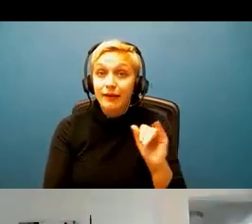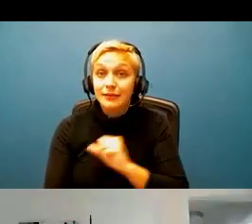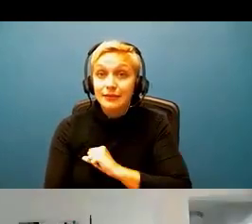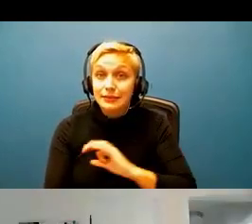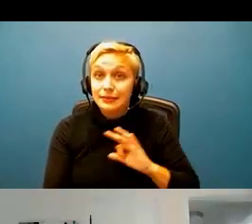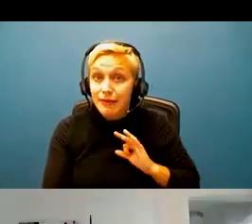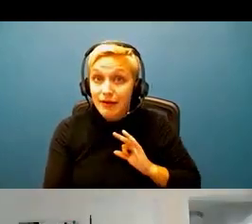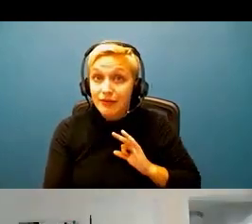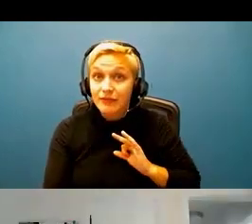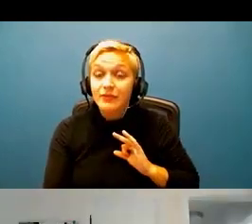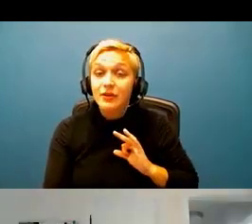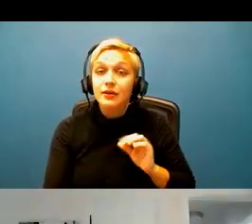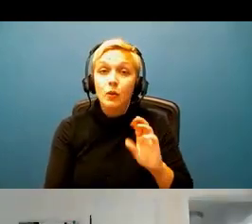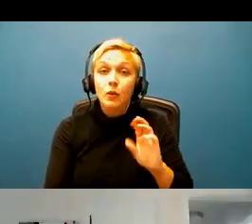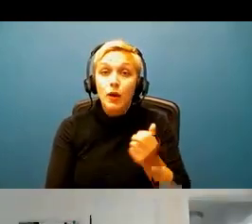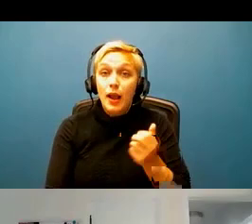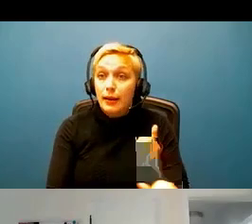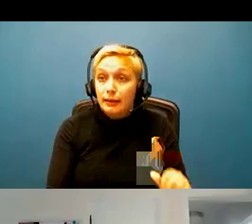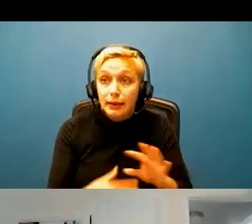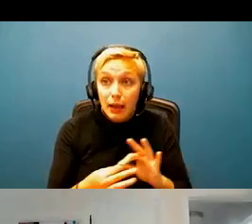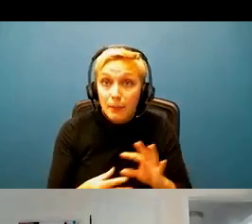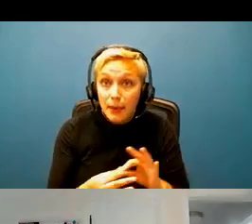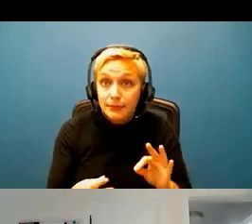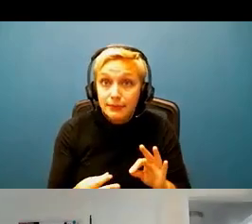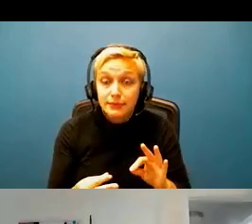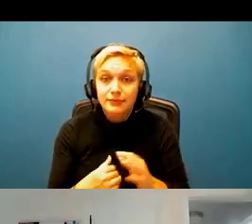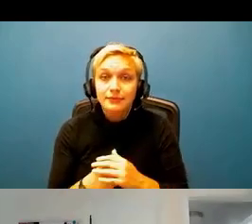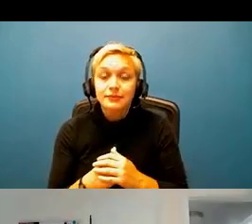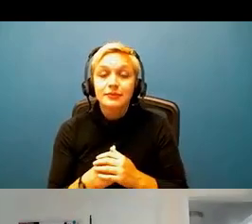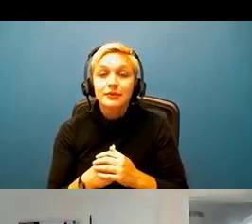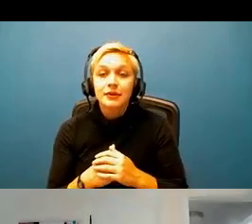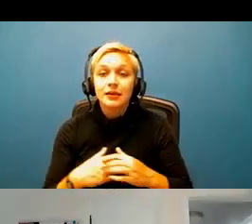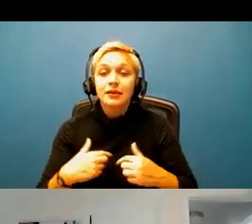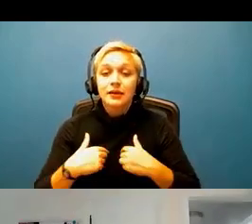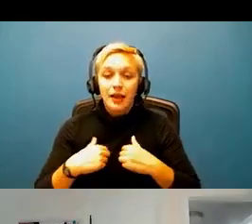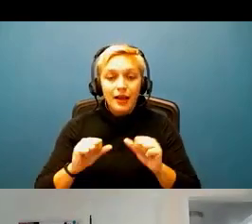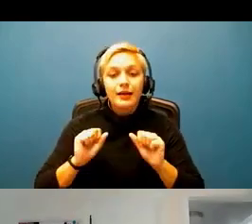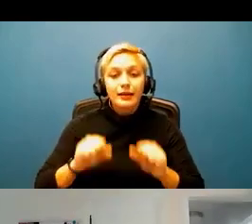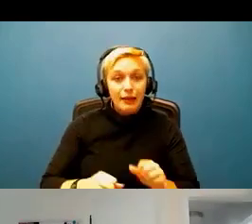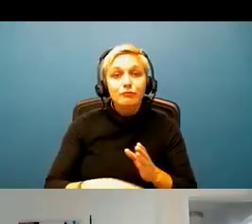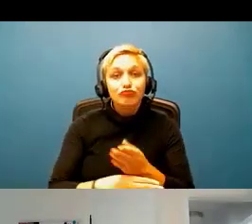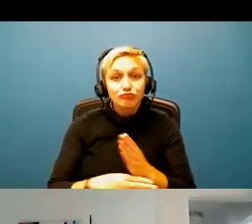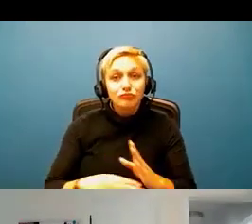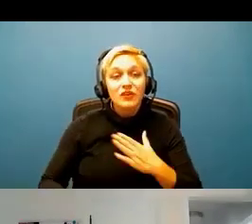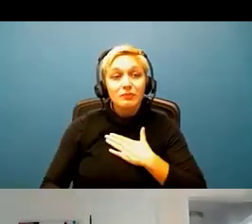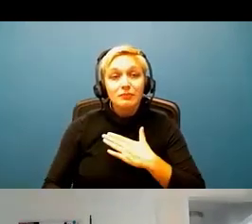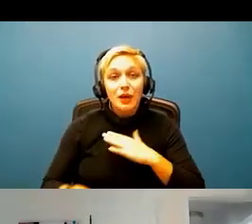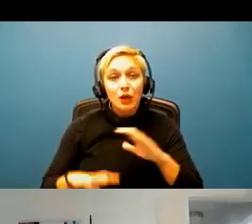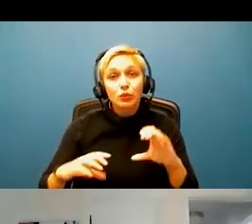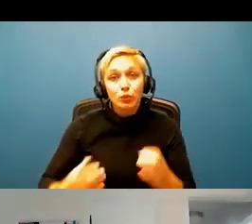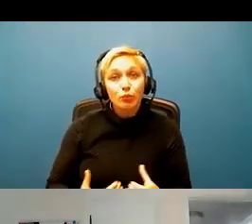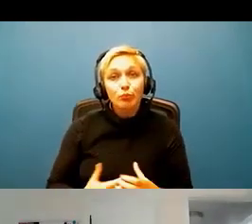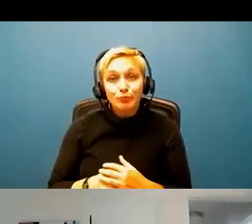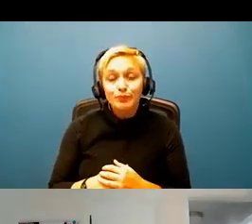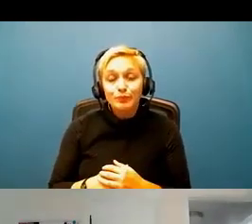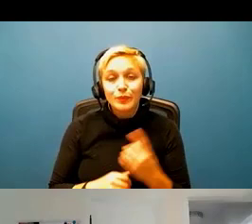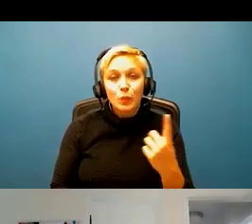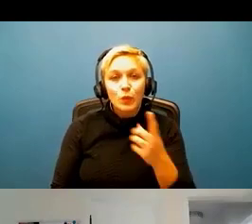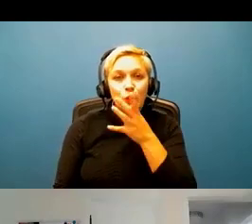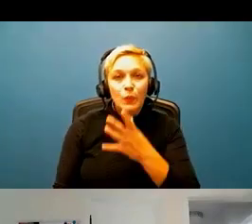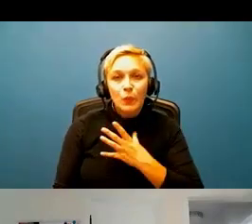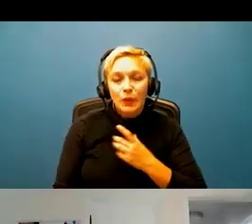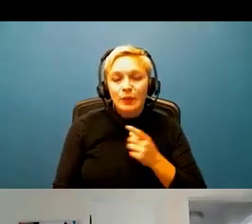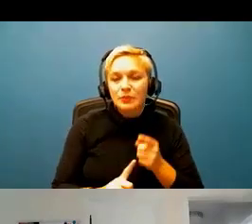share? Yeah, so I can share some of the stuff that we talked about in our group. We had one participant that was